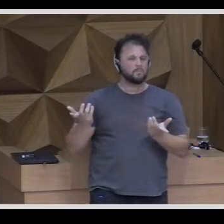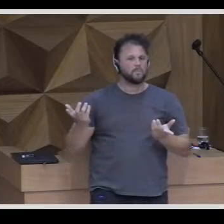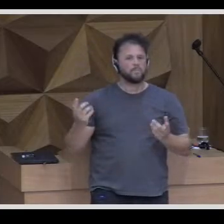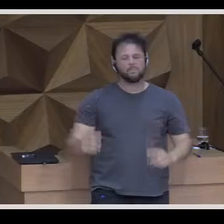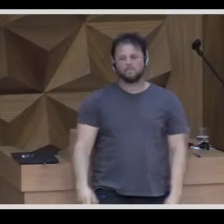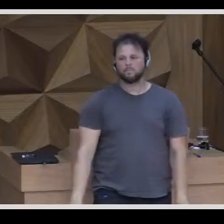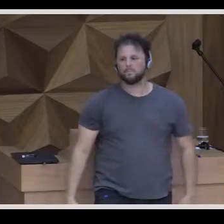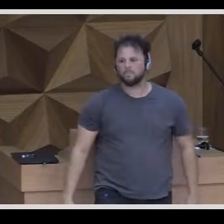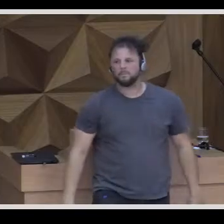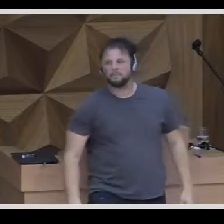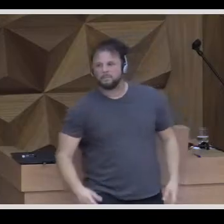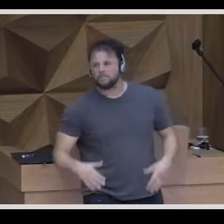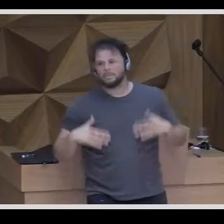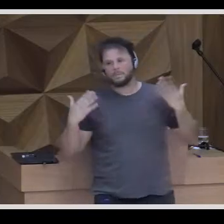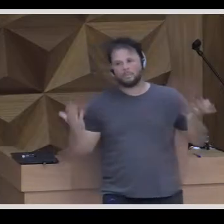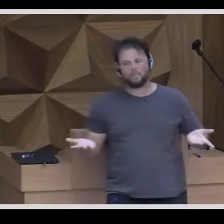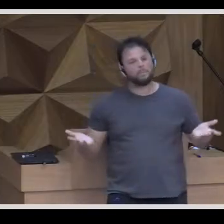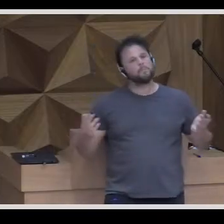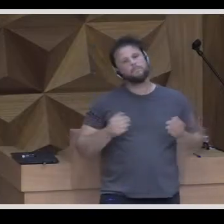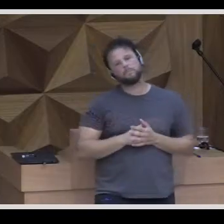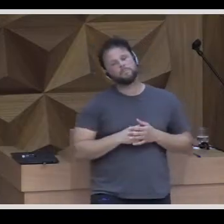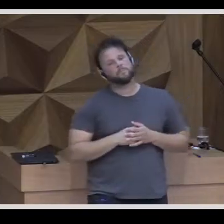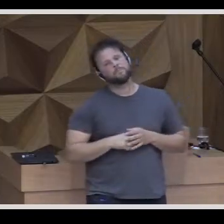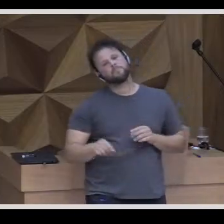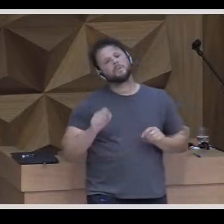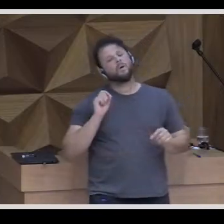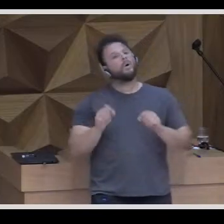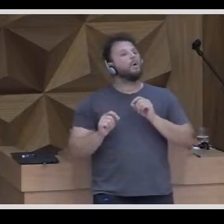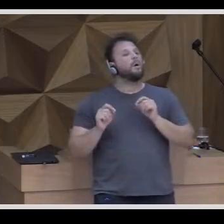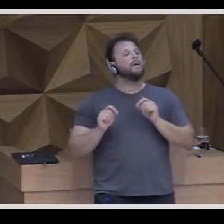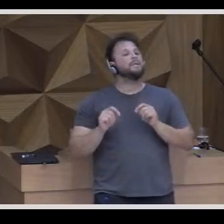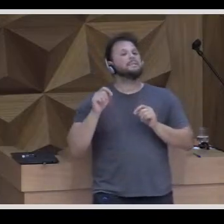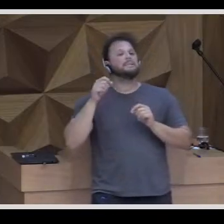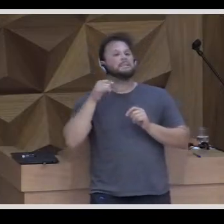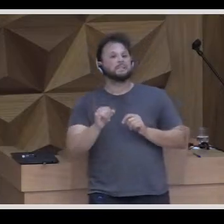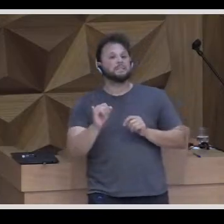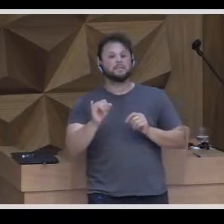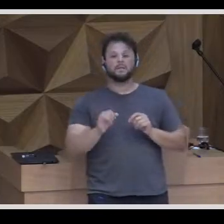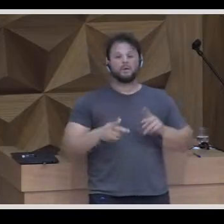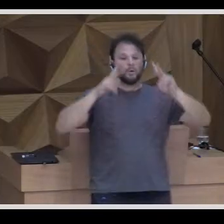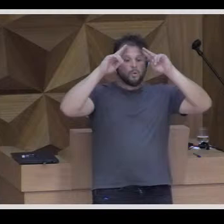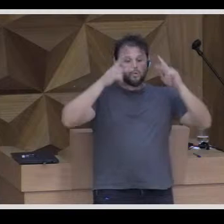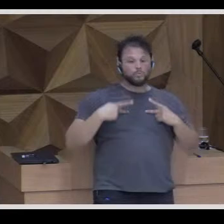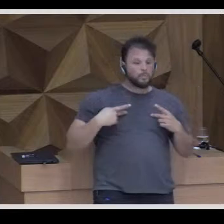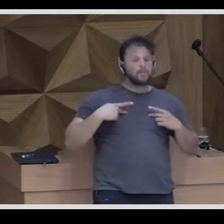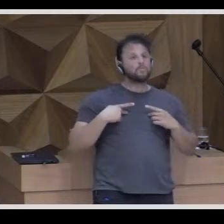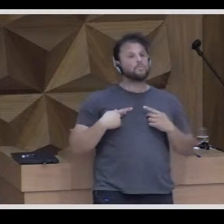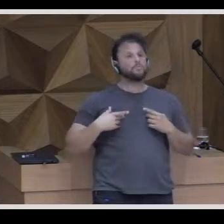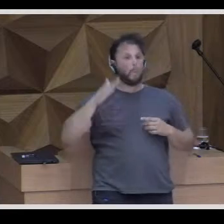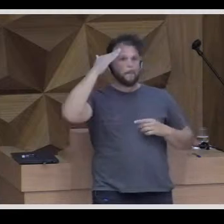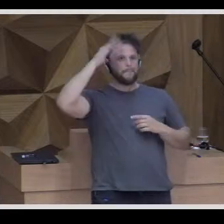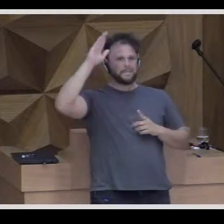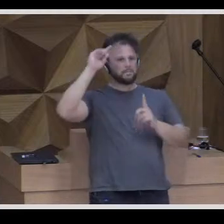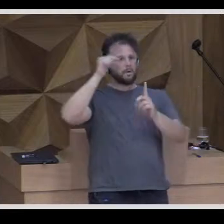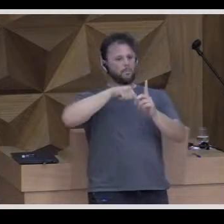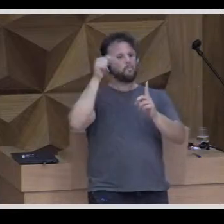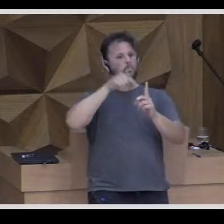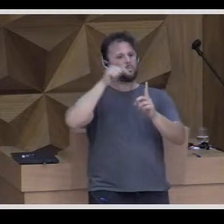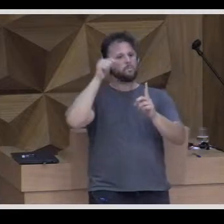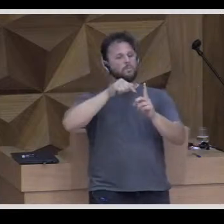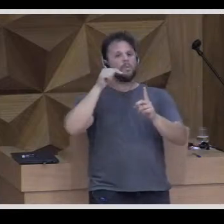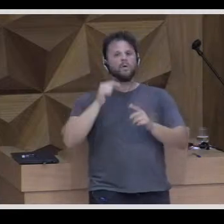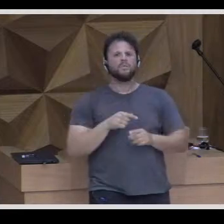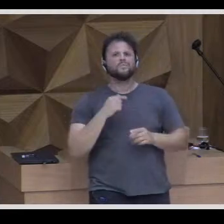So what we end up with if we don't do that is not just humans in the loop or on the loop or under the loop, but humans out of the loop.